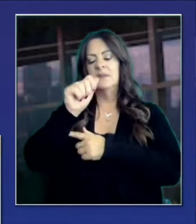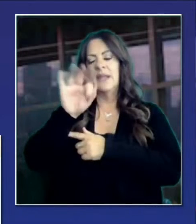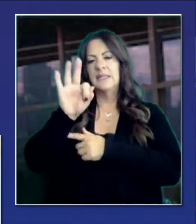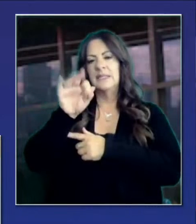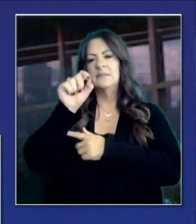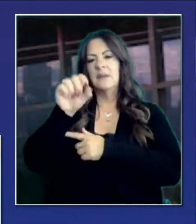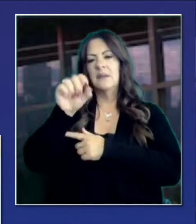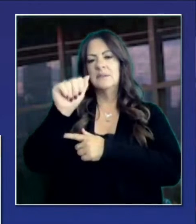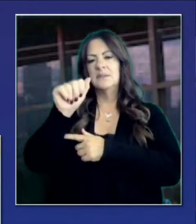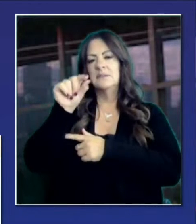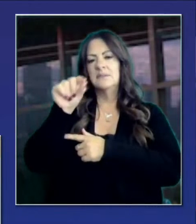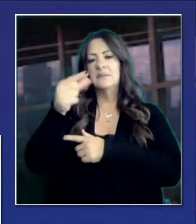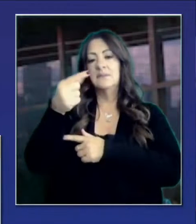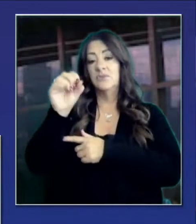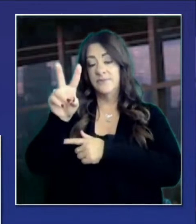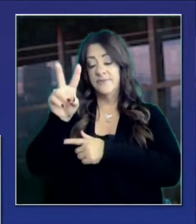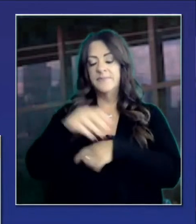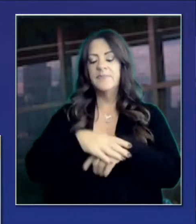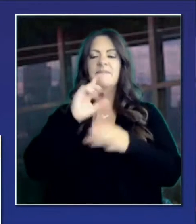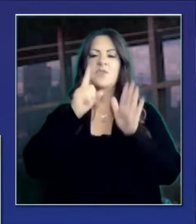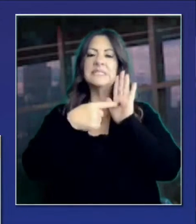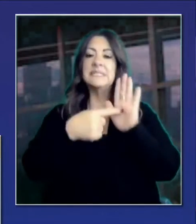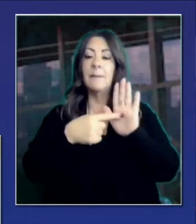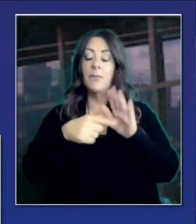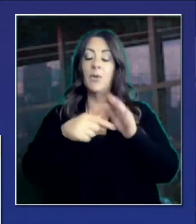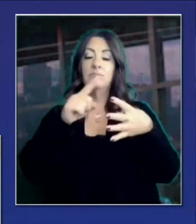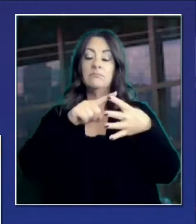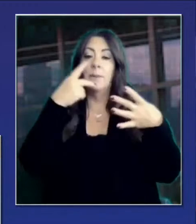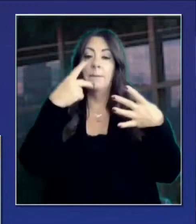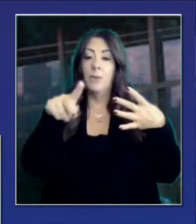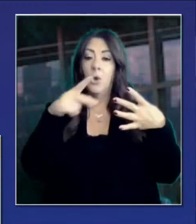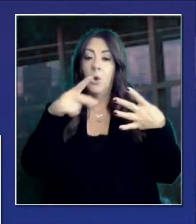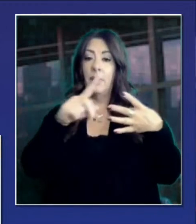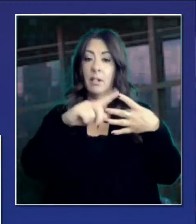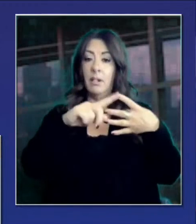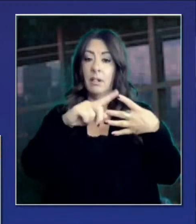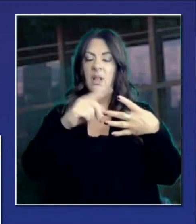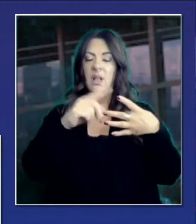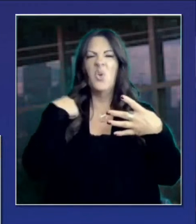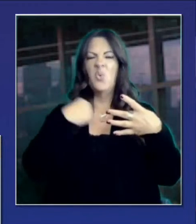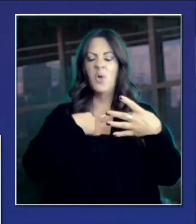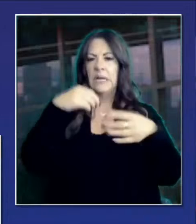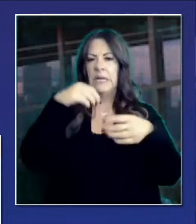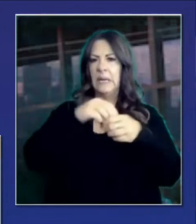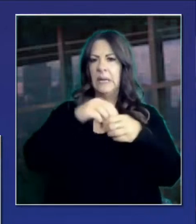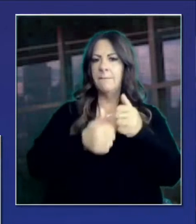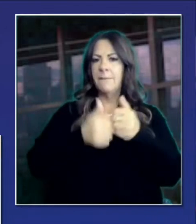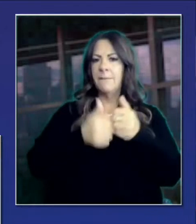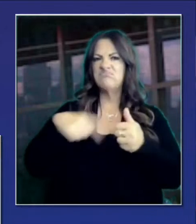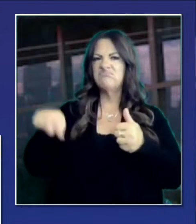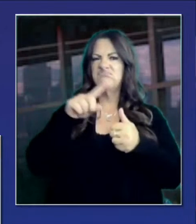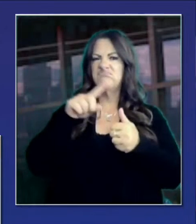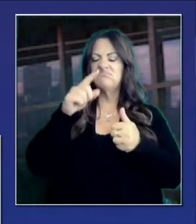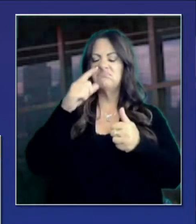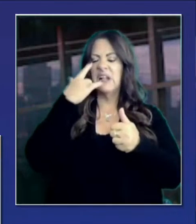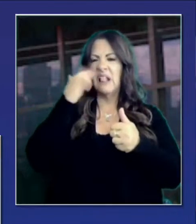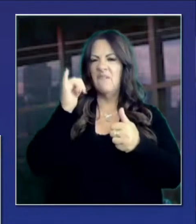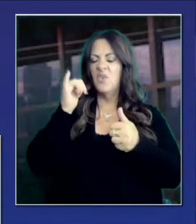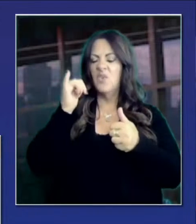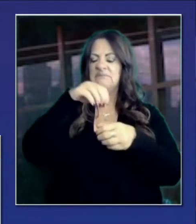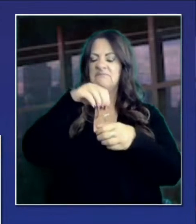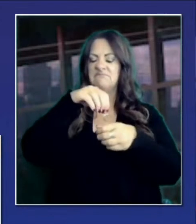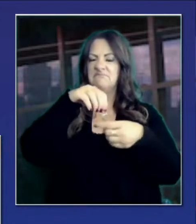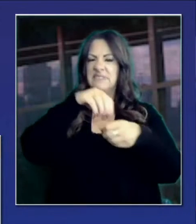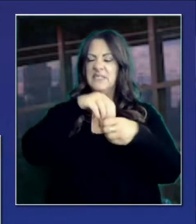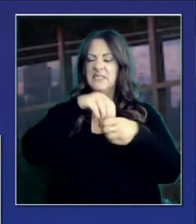covid19.ca.gov website. Purple tier, just as an example, and now that we are in purple tier for those vast majority of counties, means restaurants